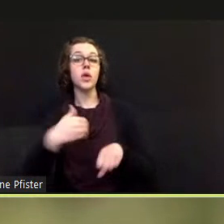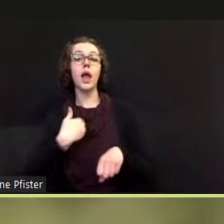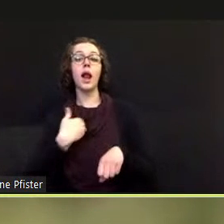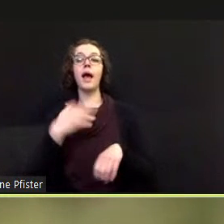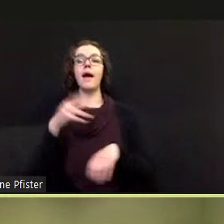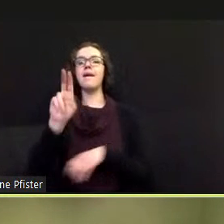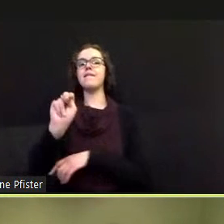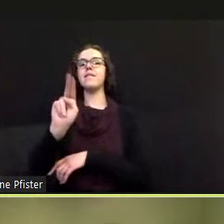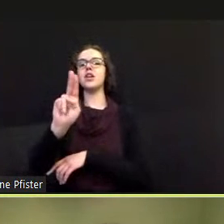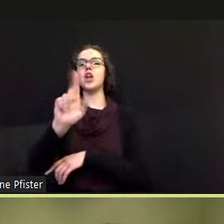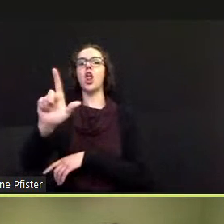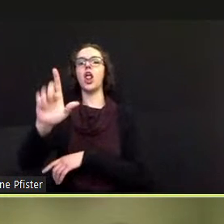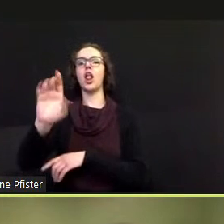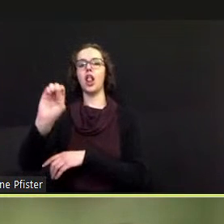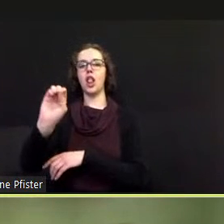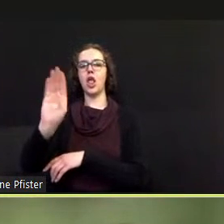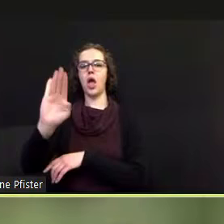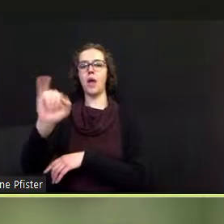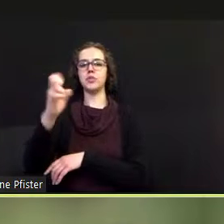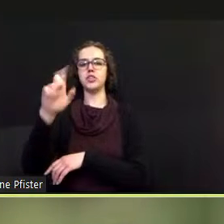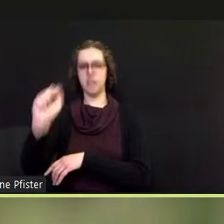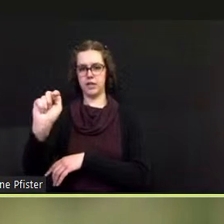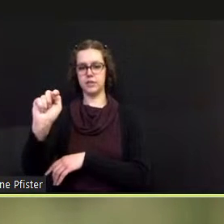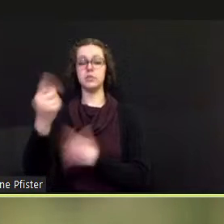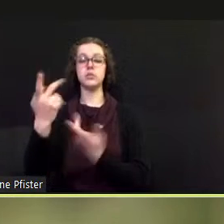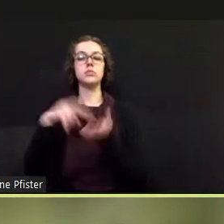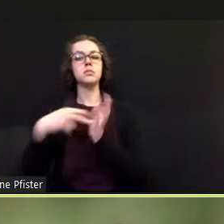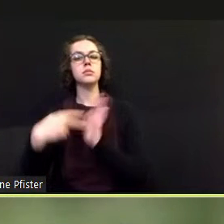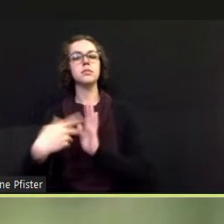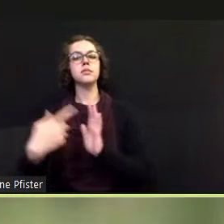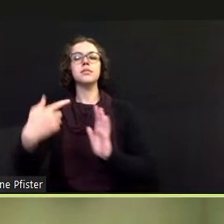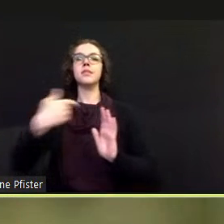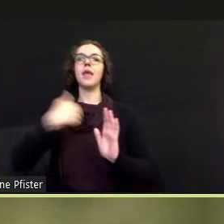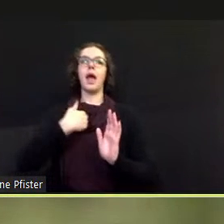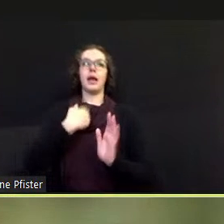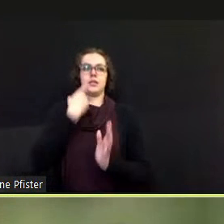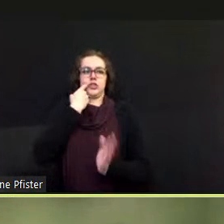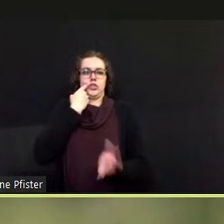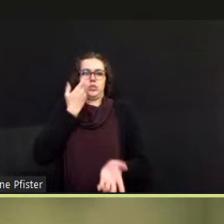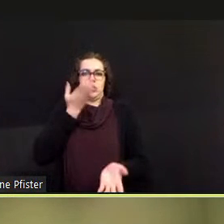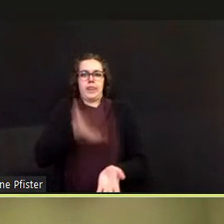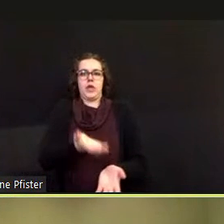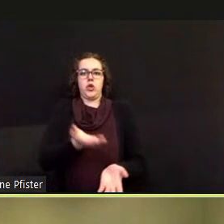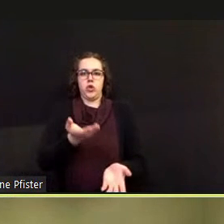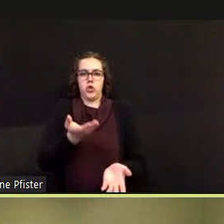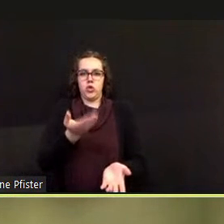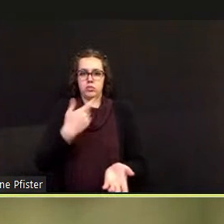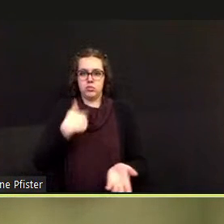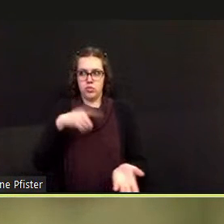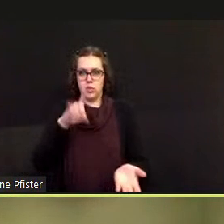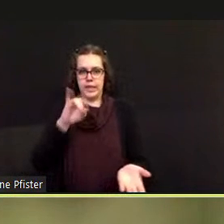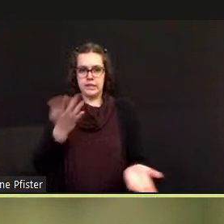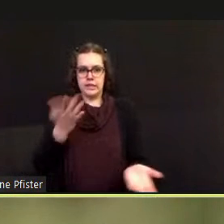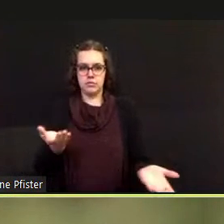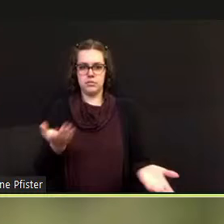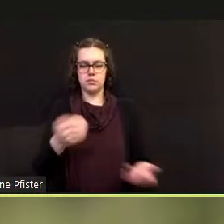objects. So Hensley says, I just went there, that's what I did. And the